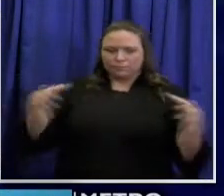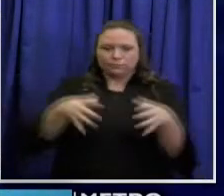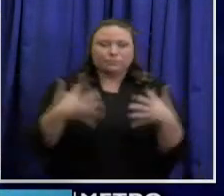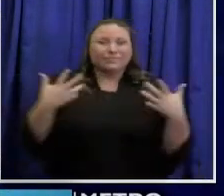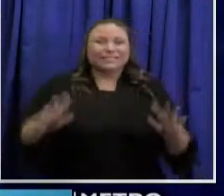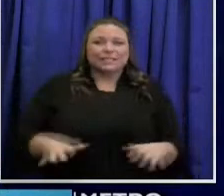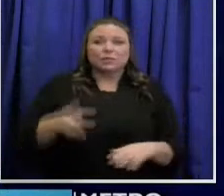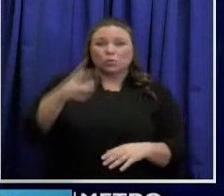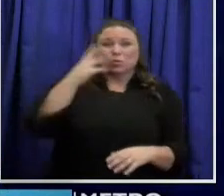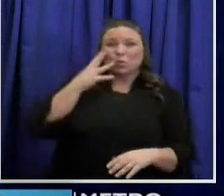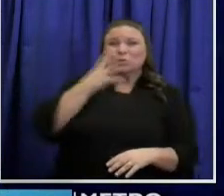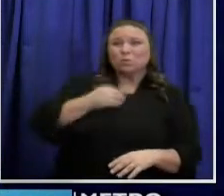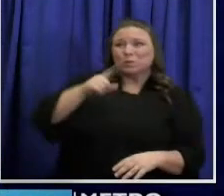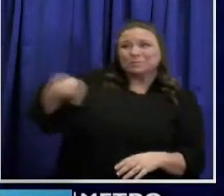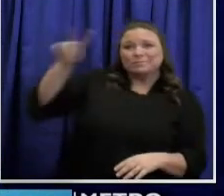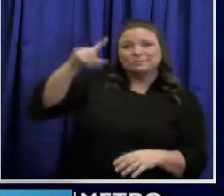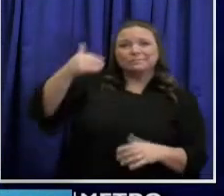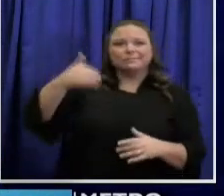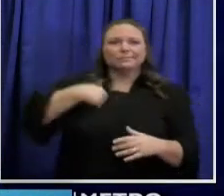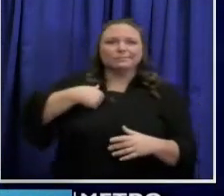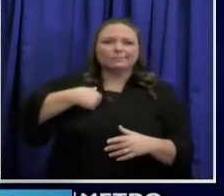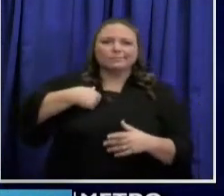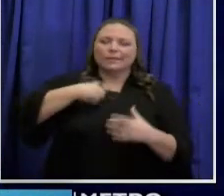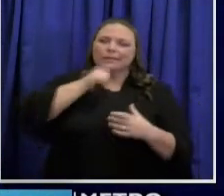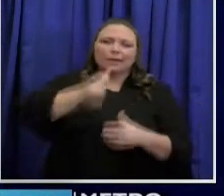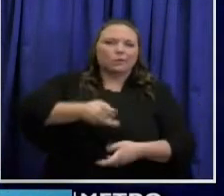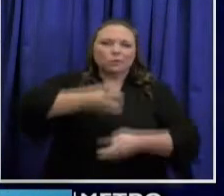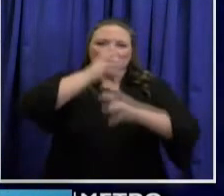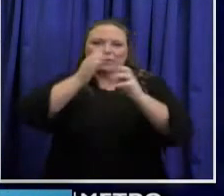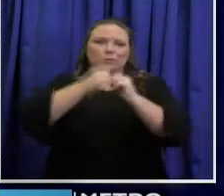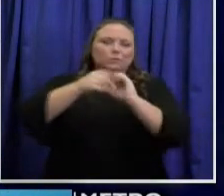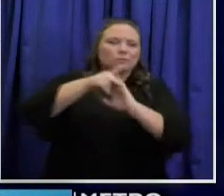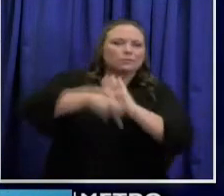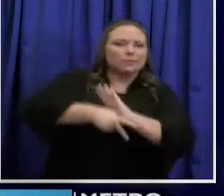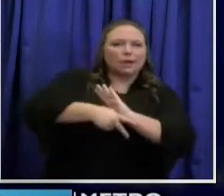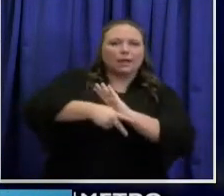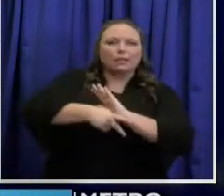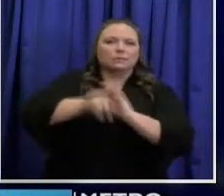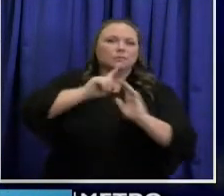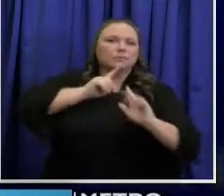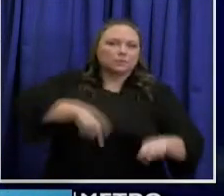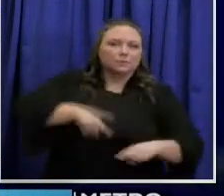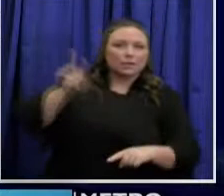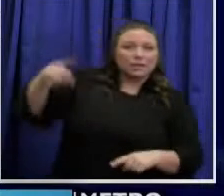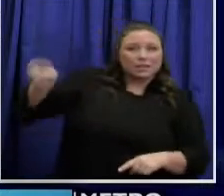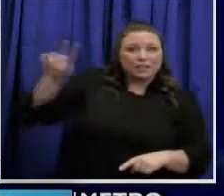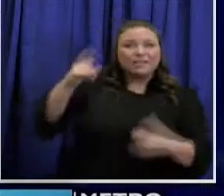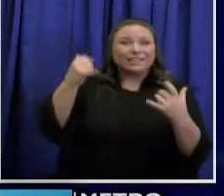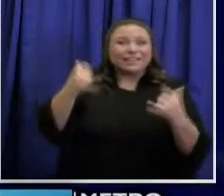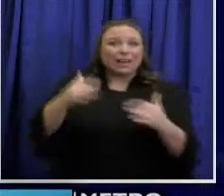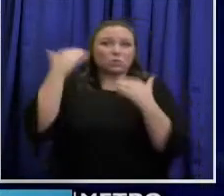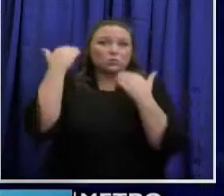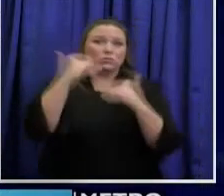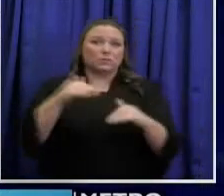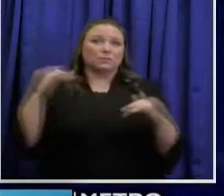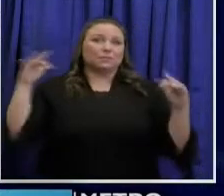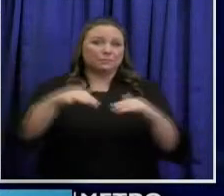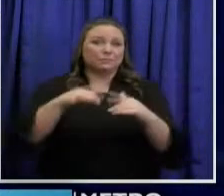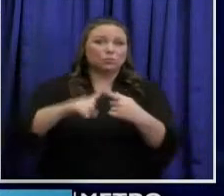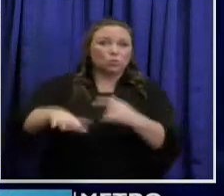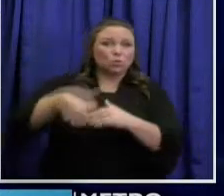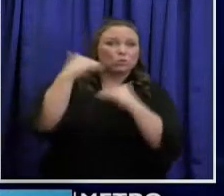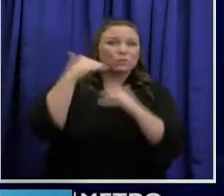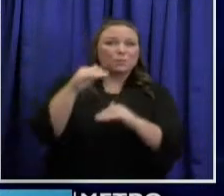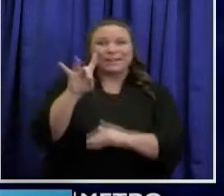which is globally noted for being less stringent in its early policy response to the pandemic, Sweden is now limiting gatherings to 8